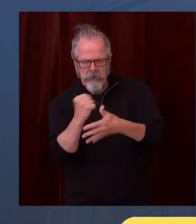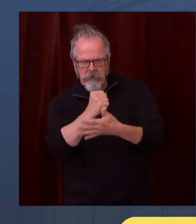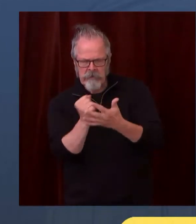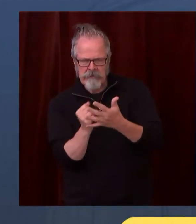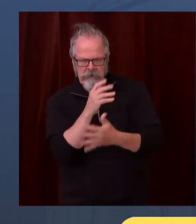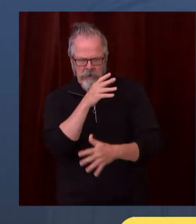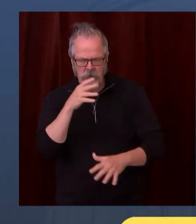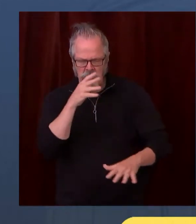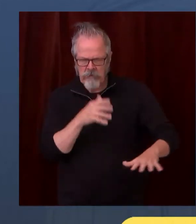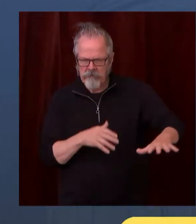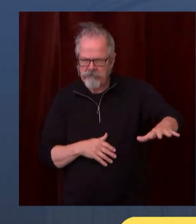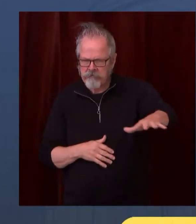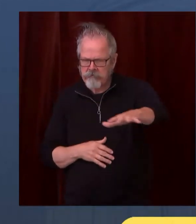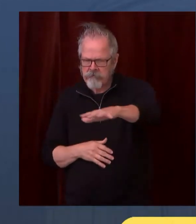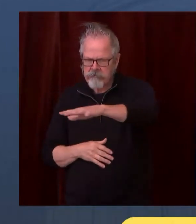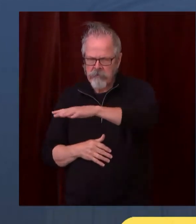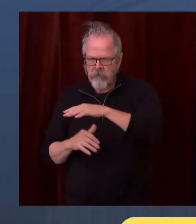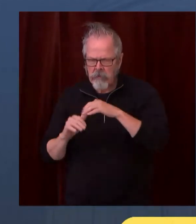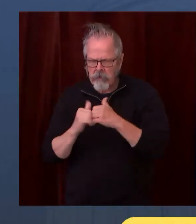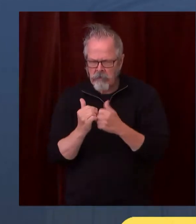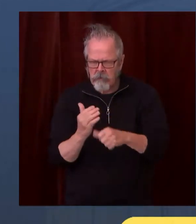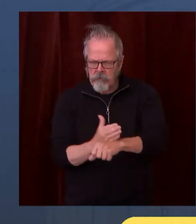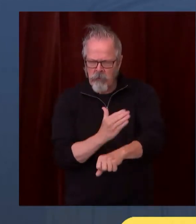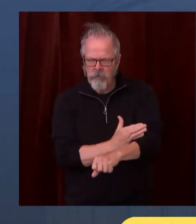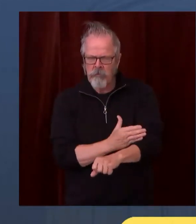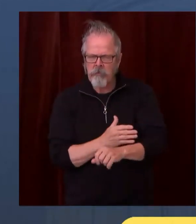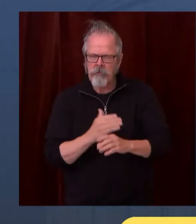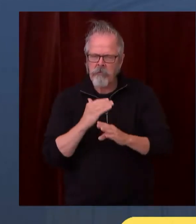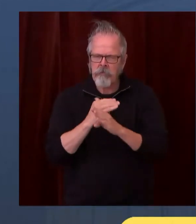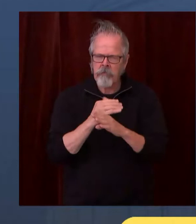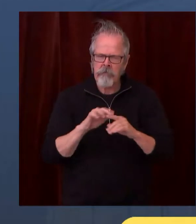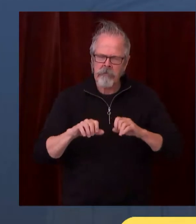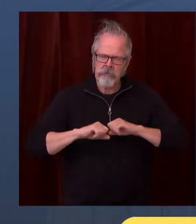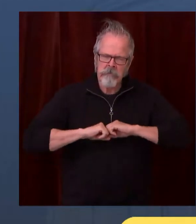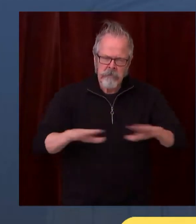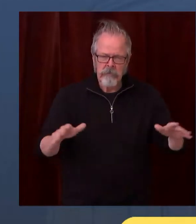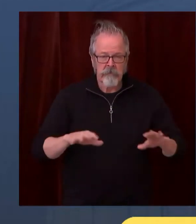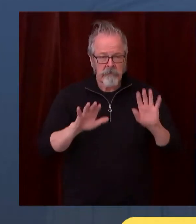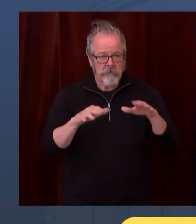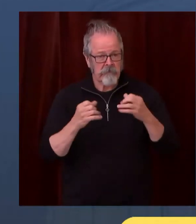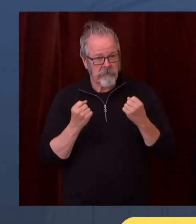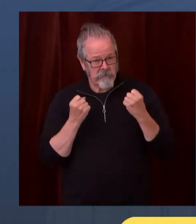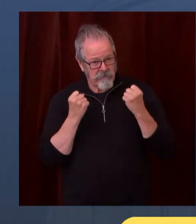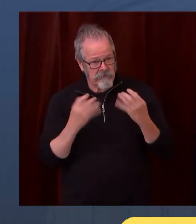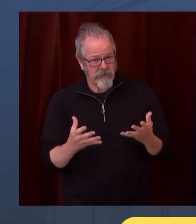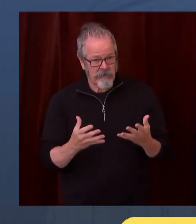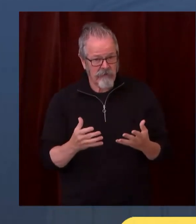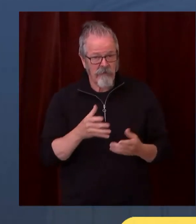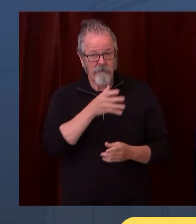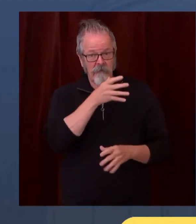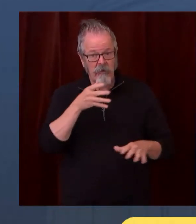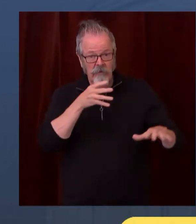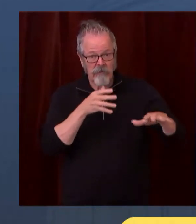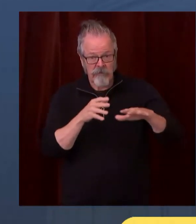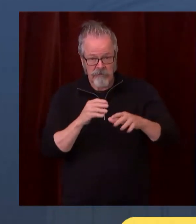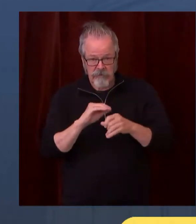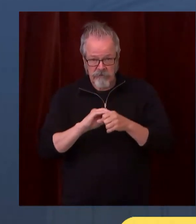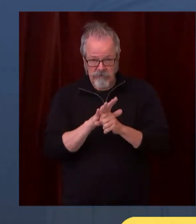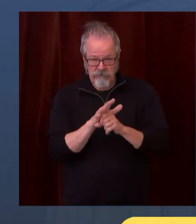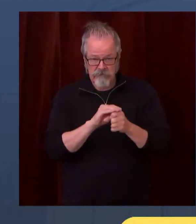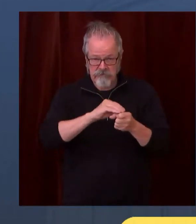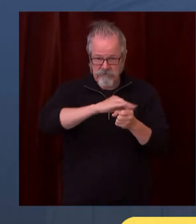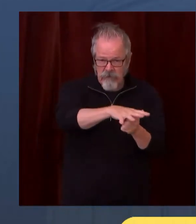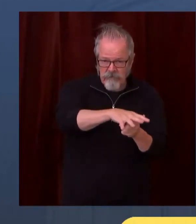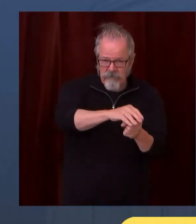Washington. So we are issuing regs yesterday that will now require